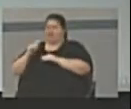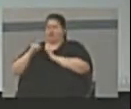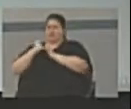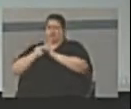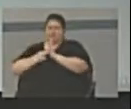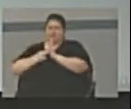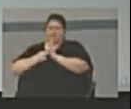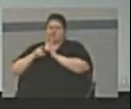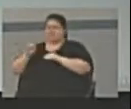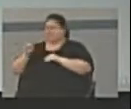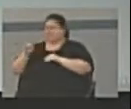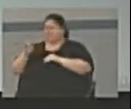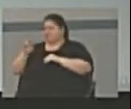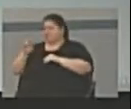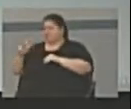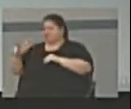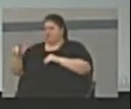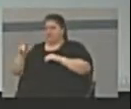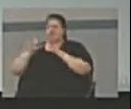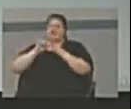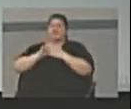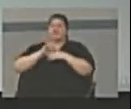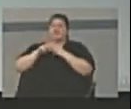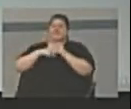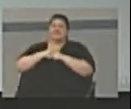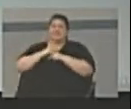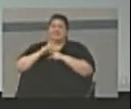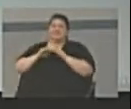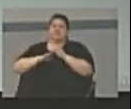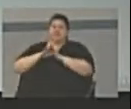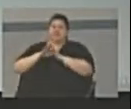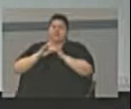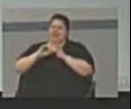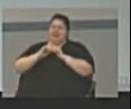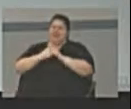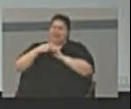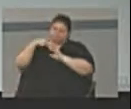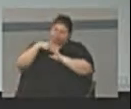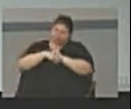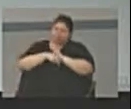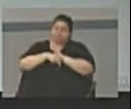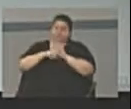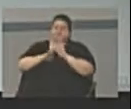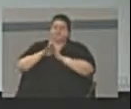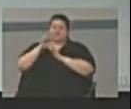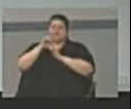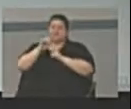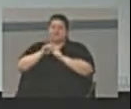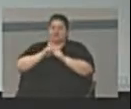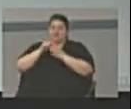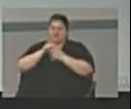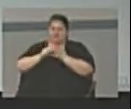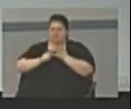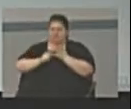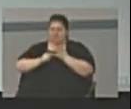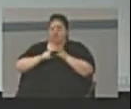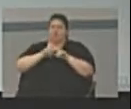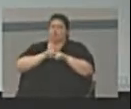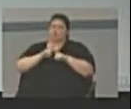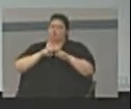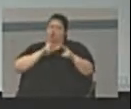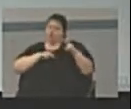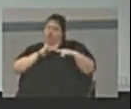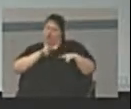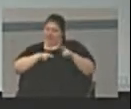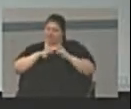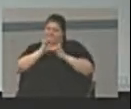specific goal in terms of the type of development and the amount and intensity of development for each of those. We'll also look at the design of spaces for our